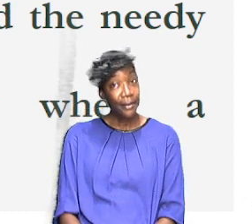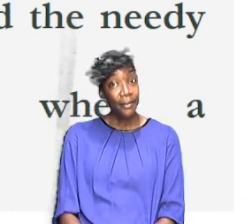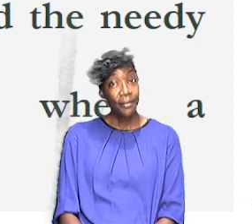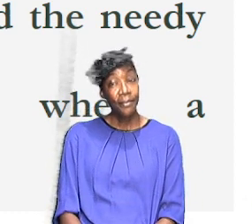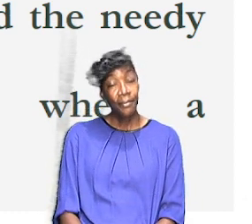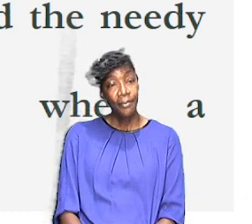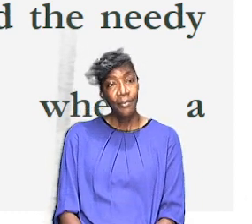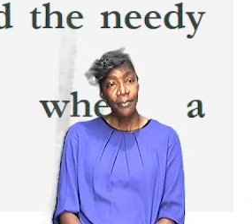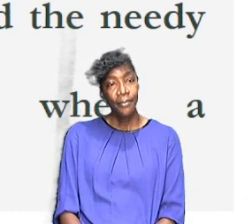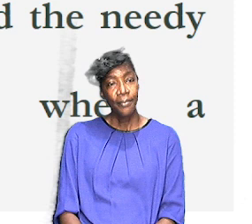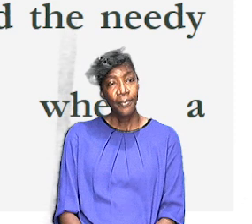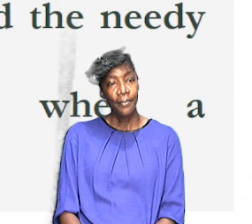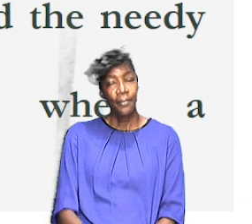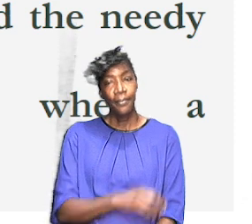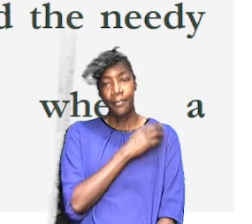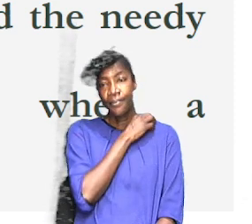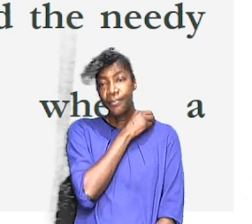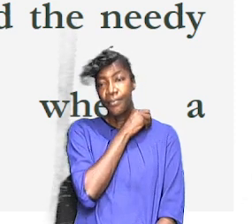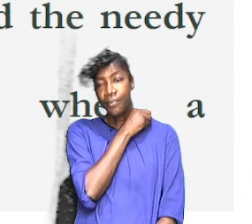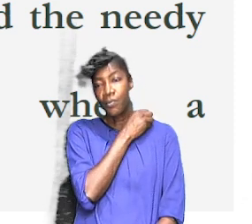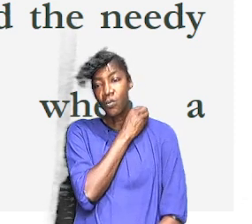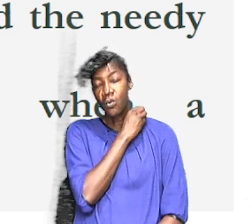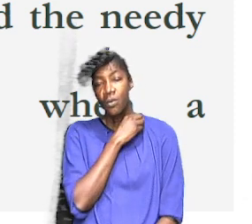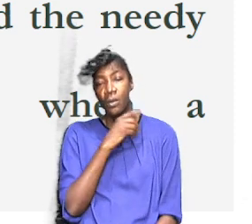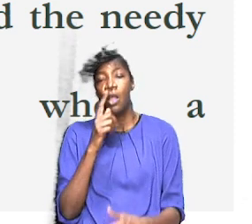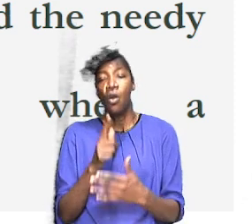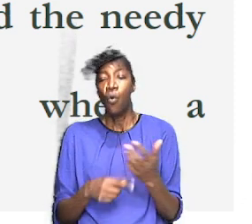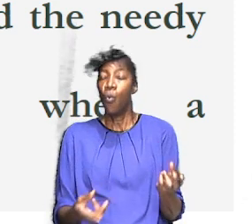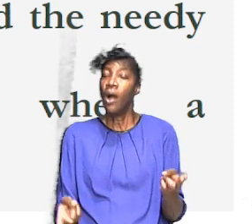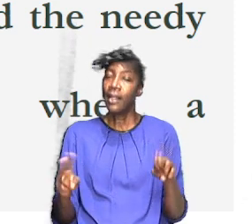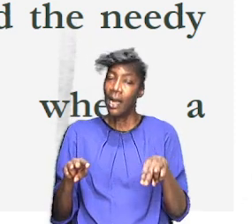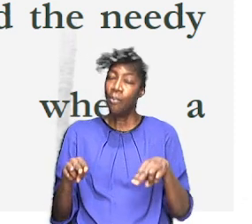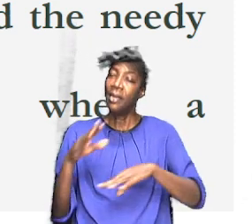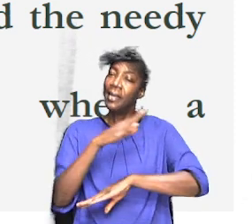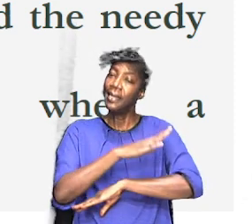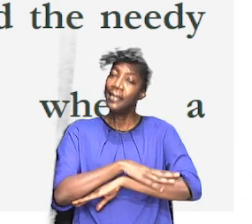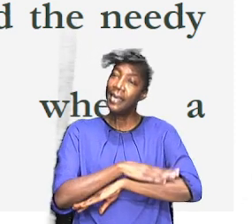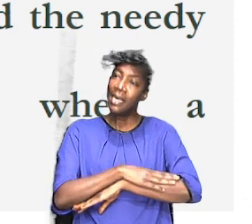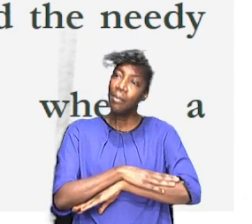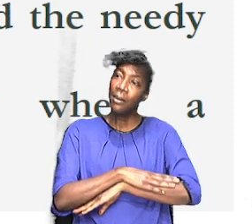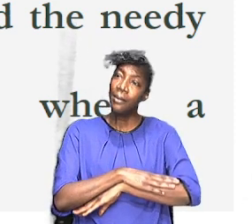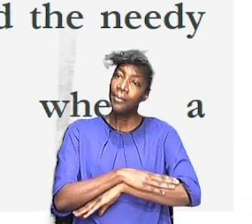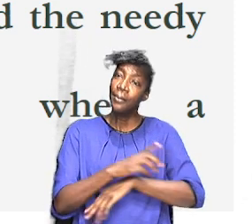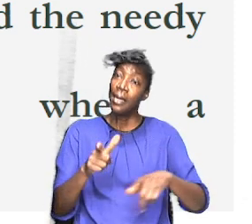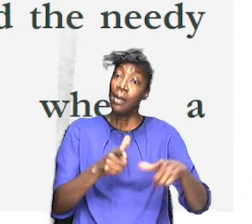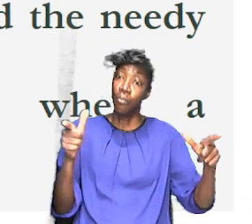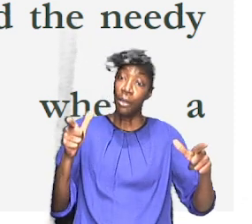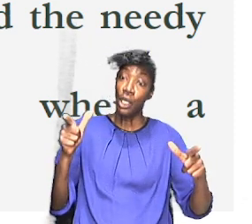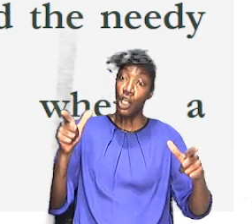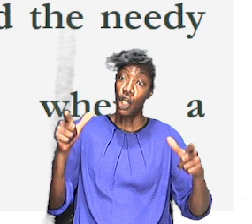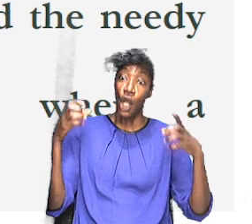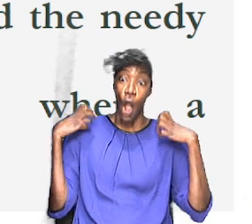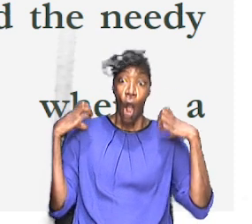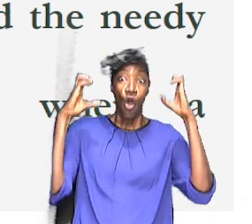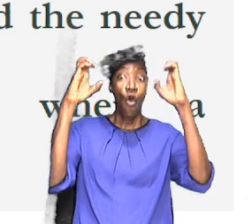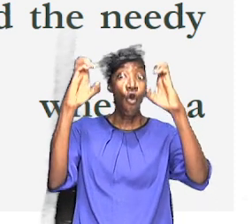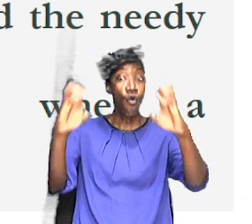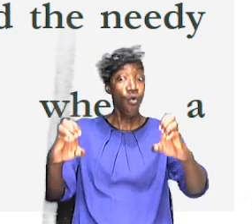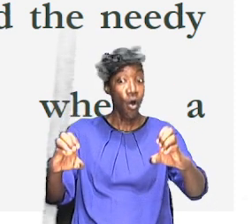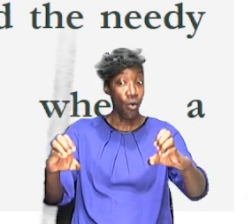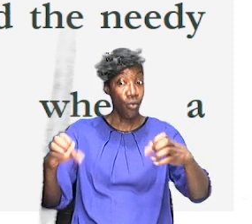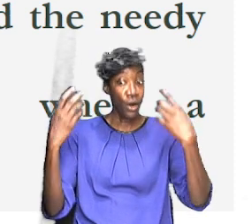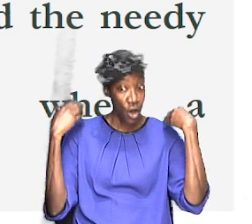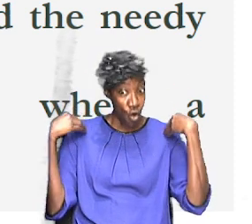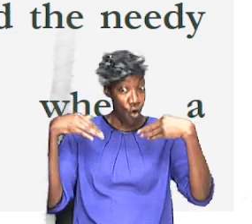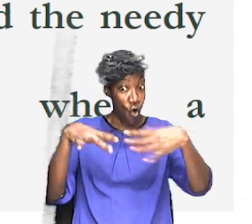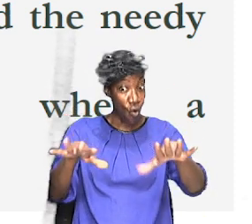But let us, we're going to look at that a little bit. But what would have normally happened at the table is that a large crowd would gather, especially when a